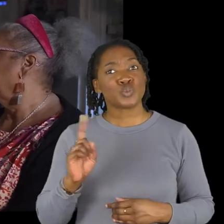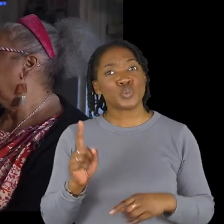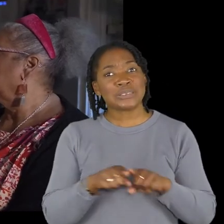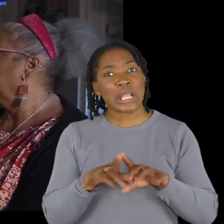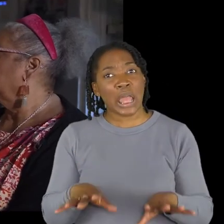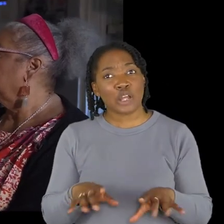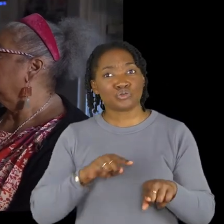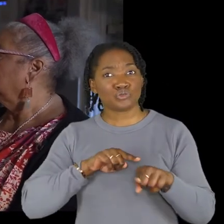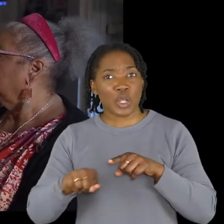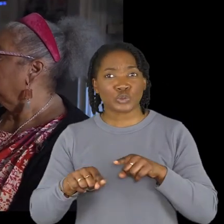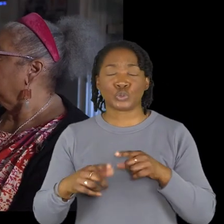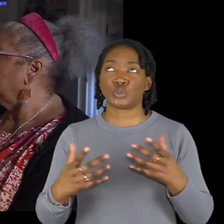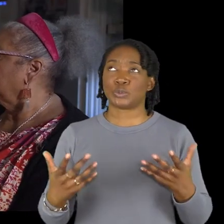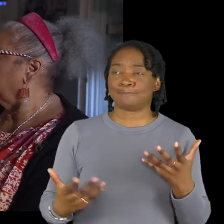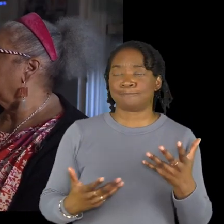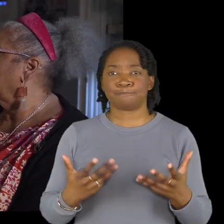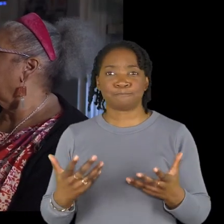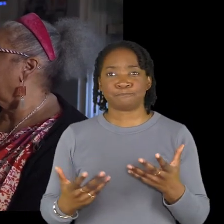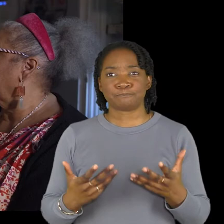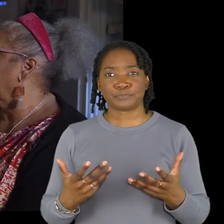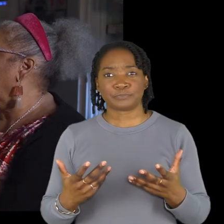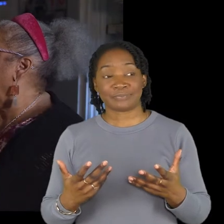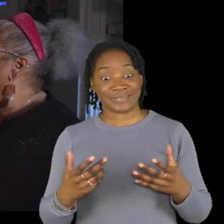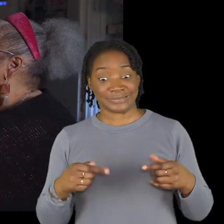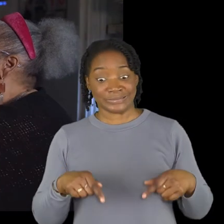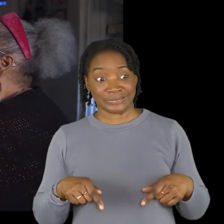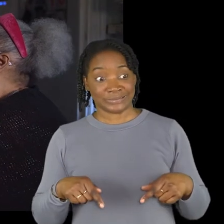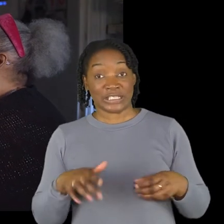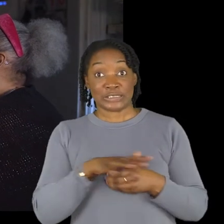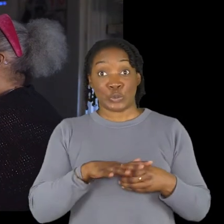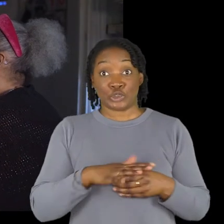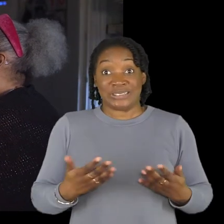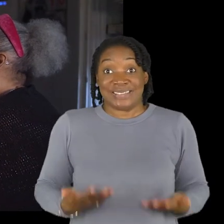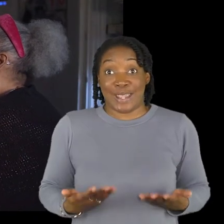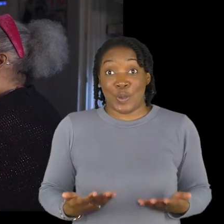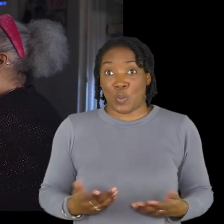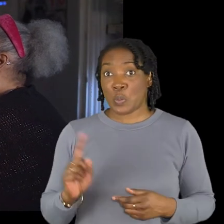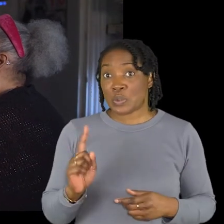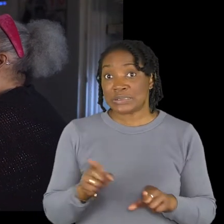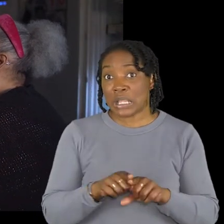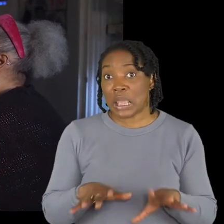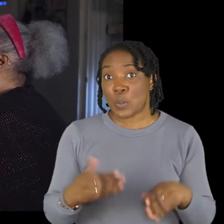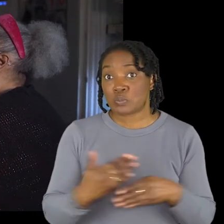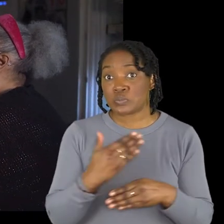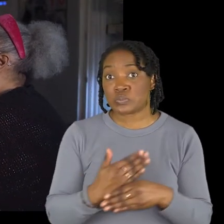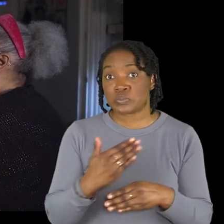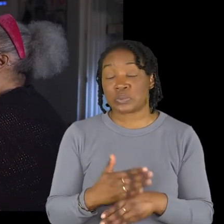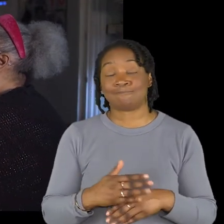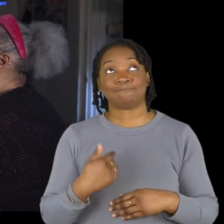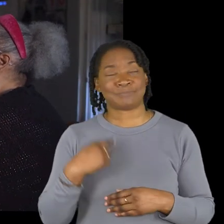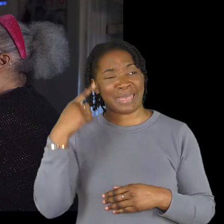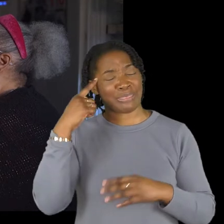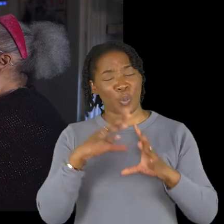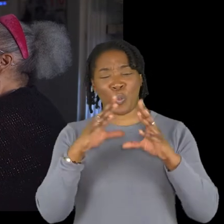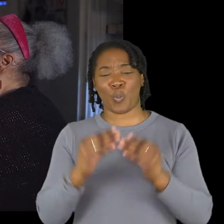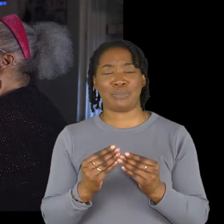What's it been like trying to work in a sort of current situation? Well, I think